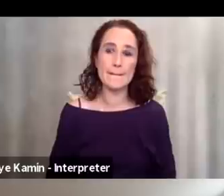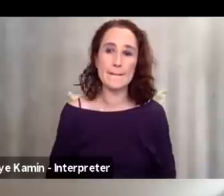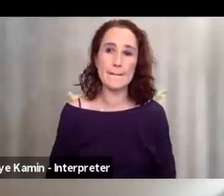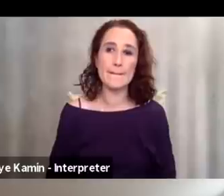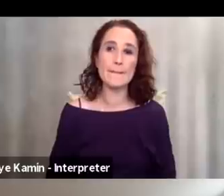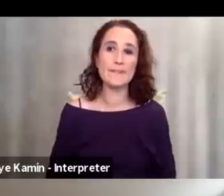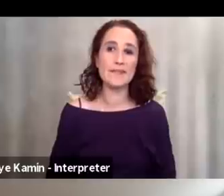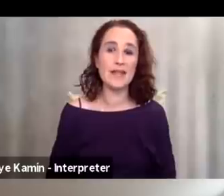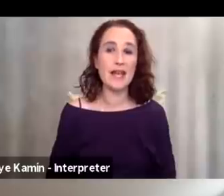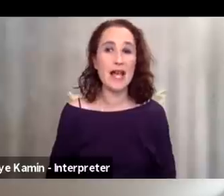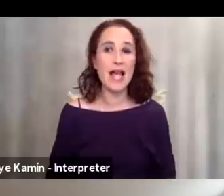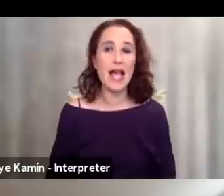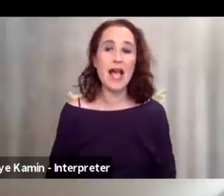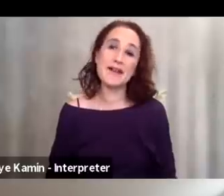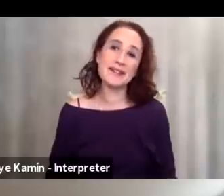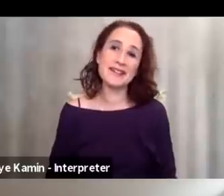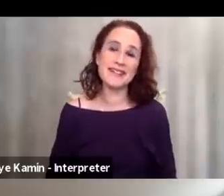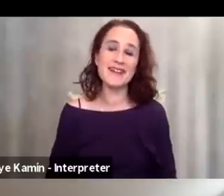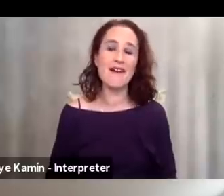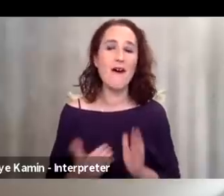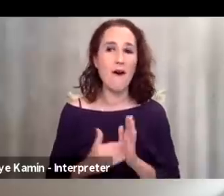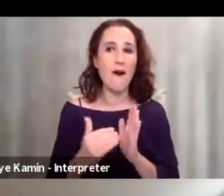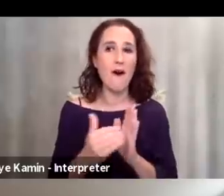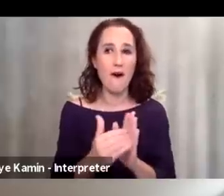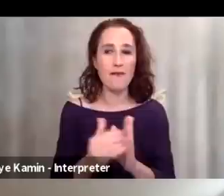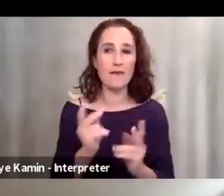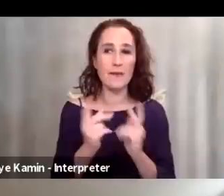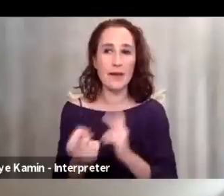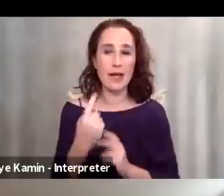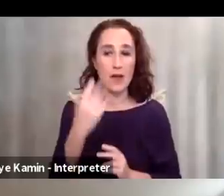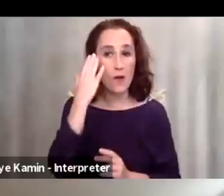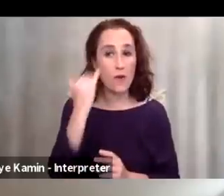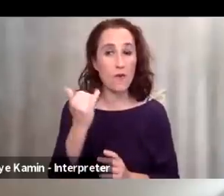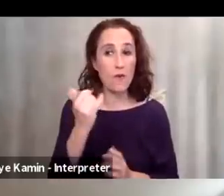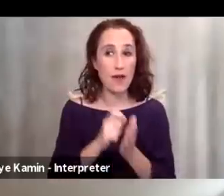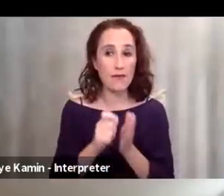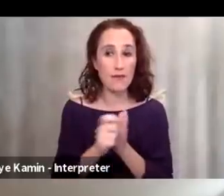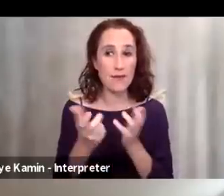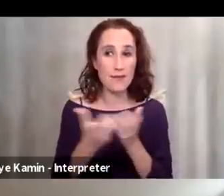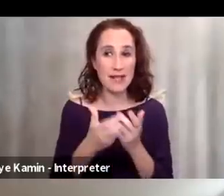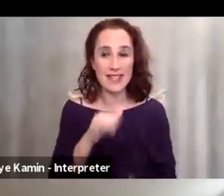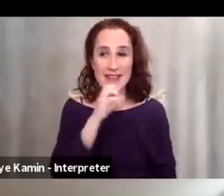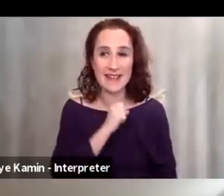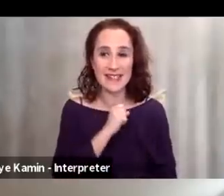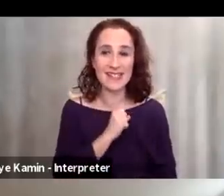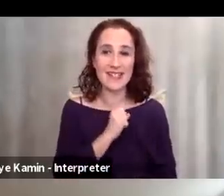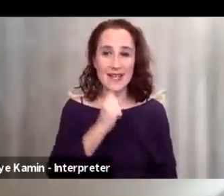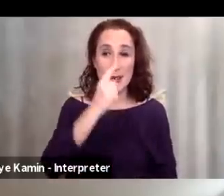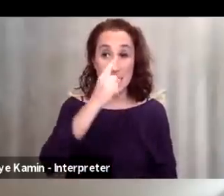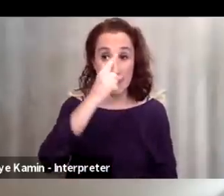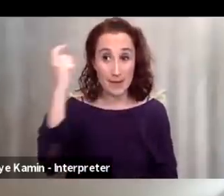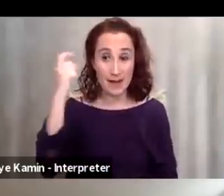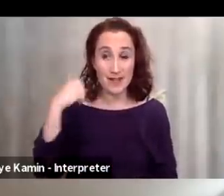Hi, this is a question I get asked a lot, and like, why do I write for this age group? And I think it is